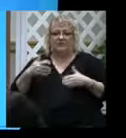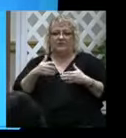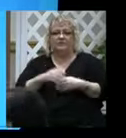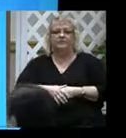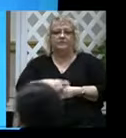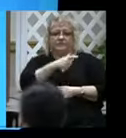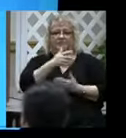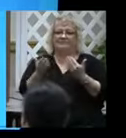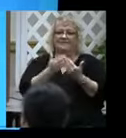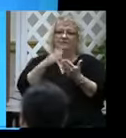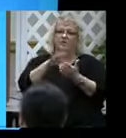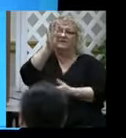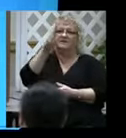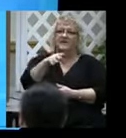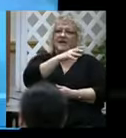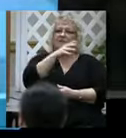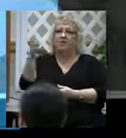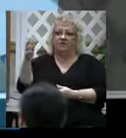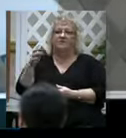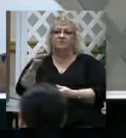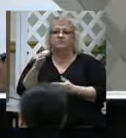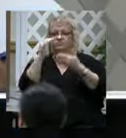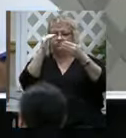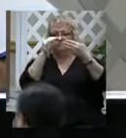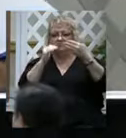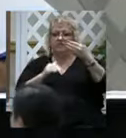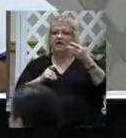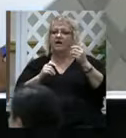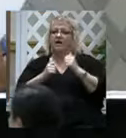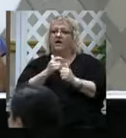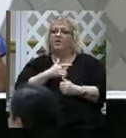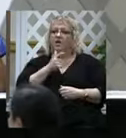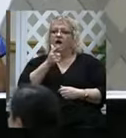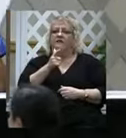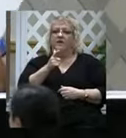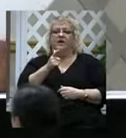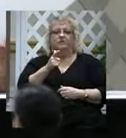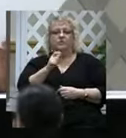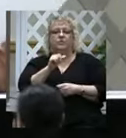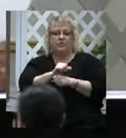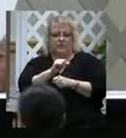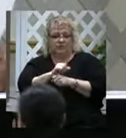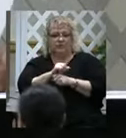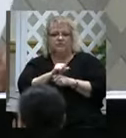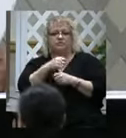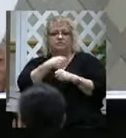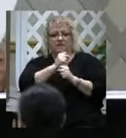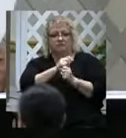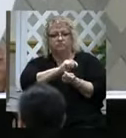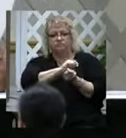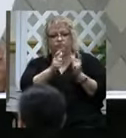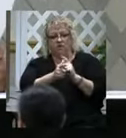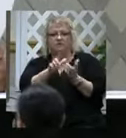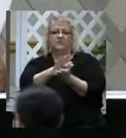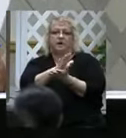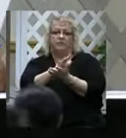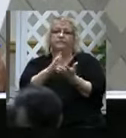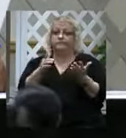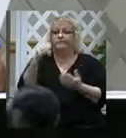can produce as going through this exercise to get a sense of how much you have in front of you to do, and in terms of identifying what types of vital